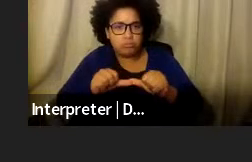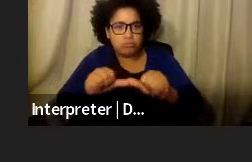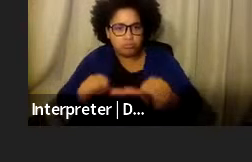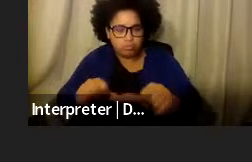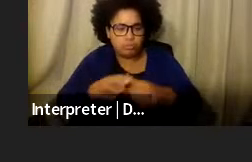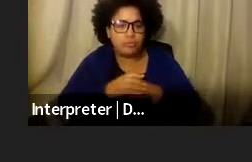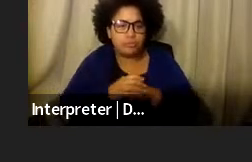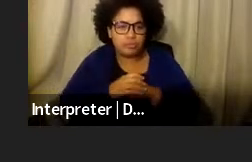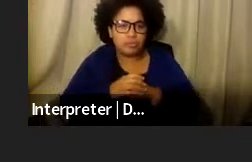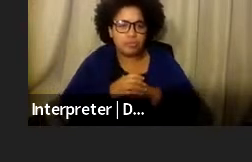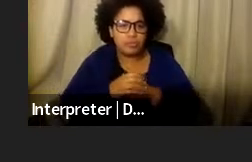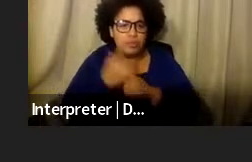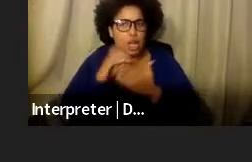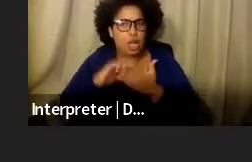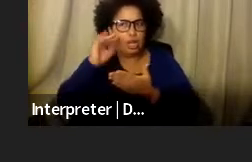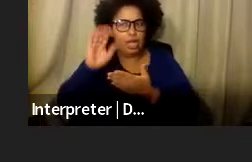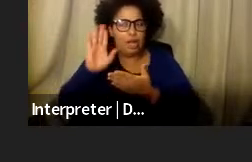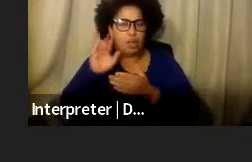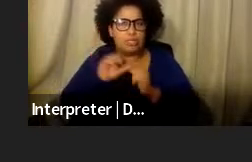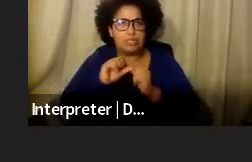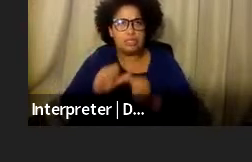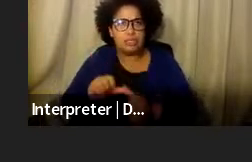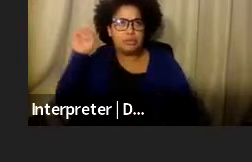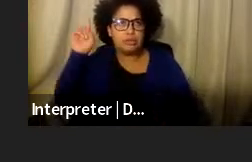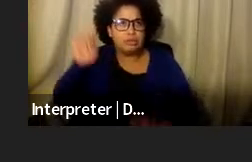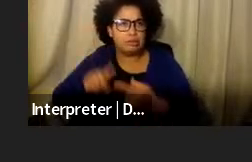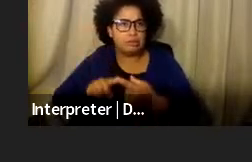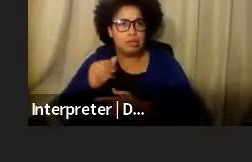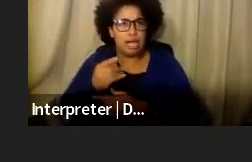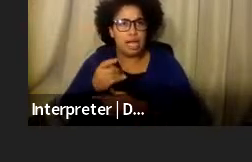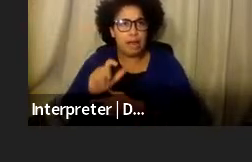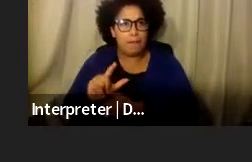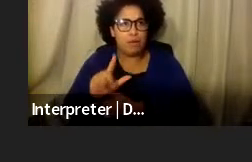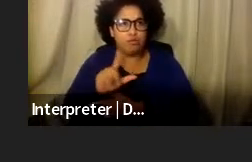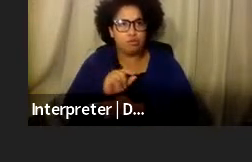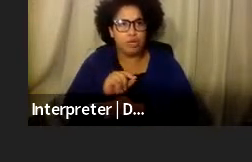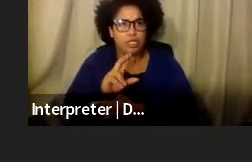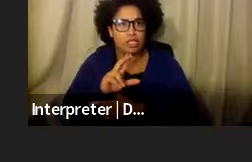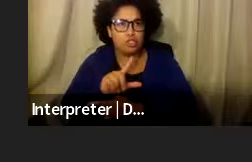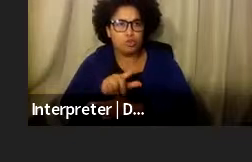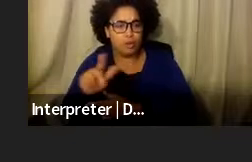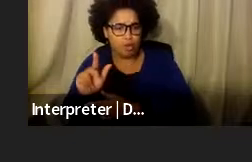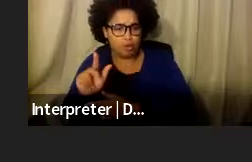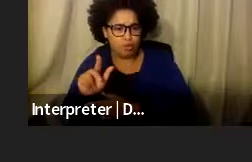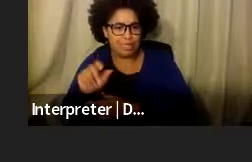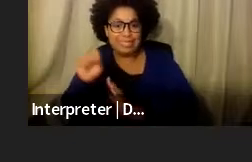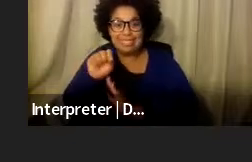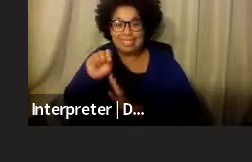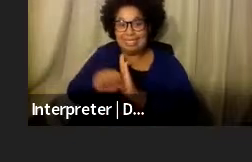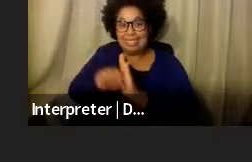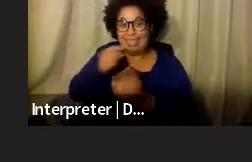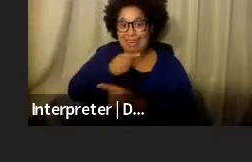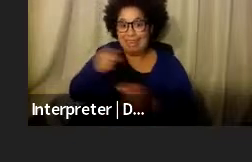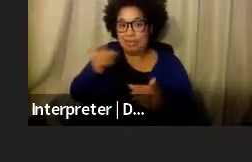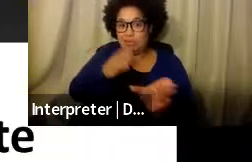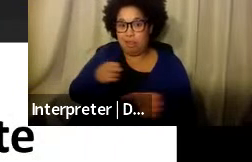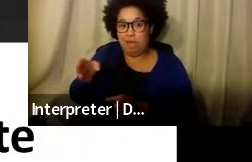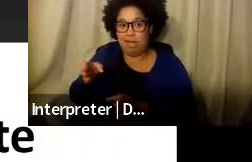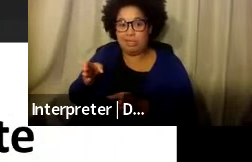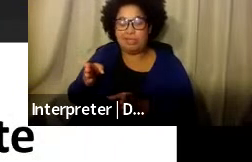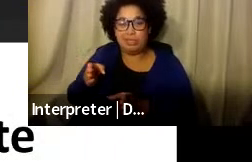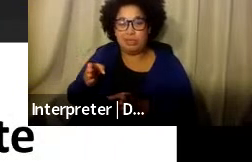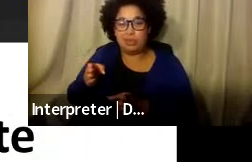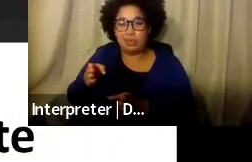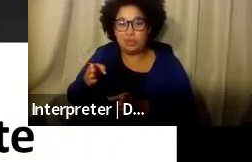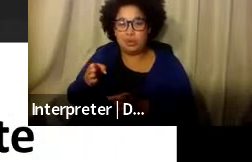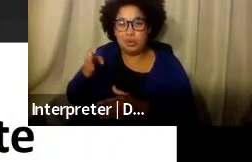we recently learned is going to be in effect at least until April of 2023. The state announced plans to lift